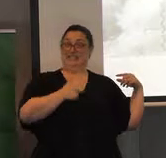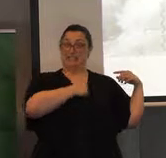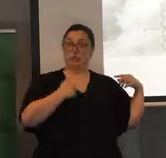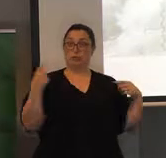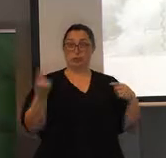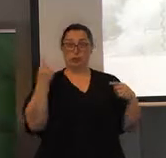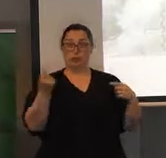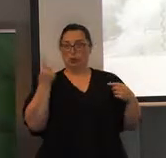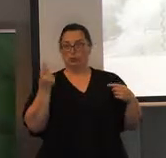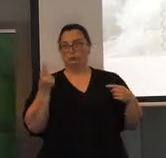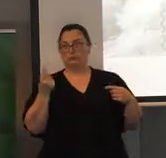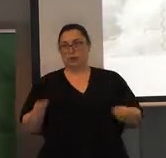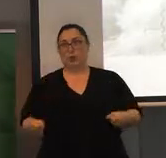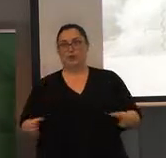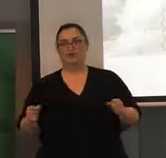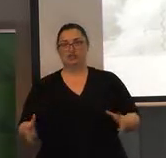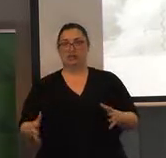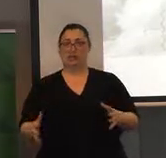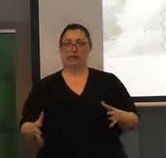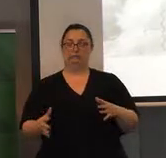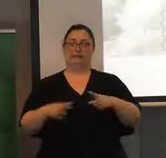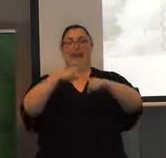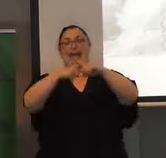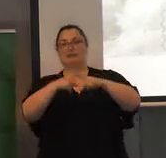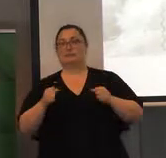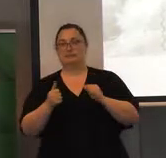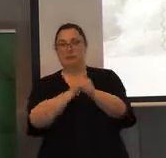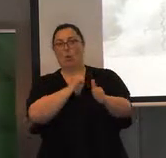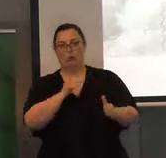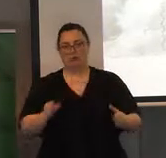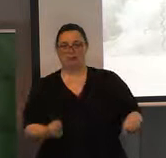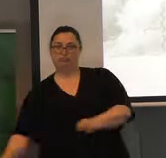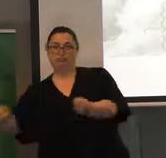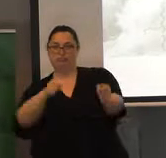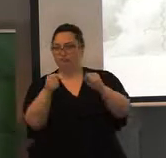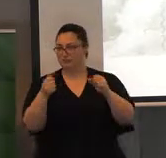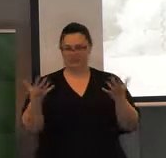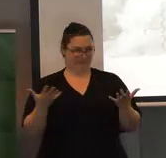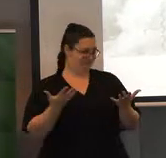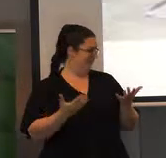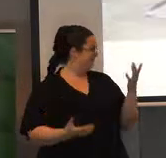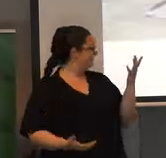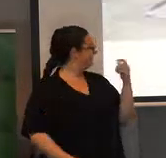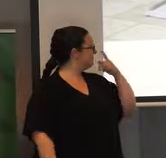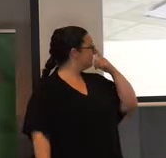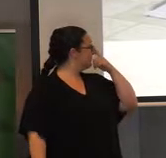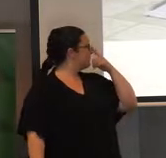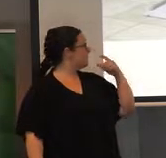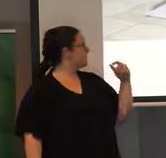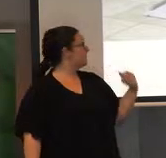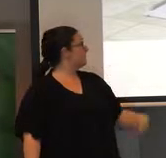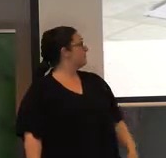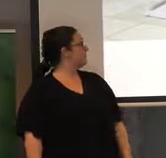with it is somebody who might be into wheelchair extreme sports. And even then, I'd be wondering about them.